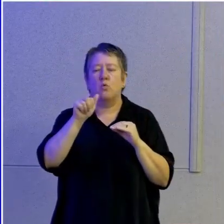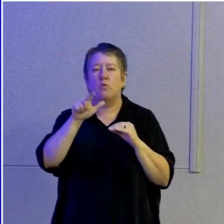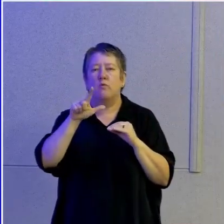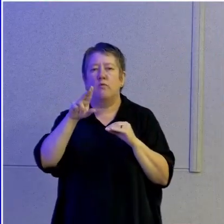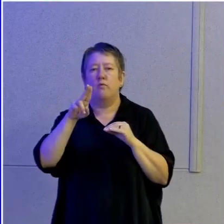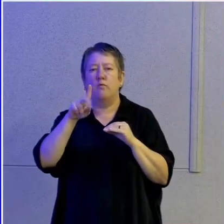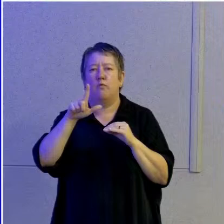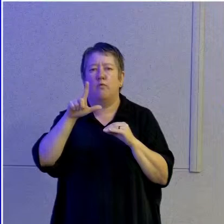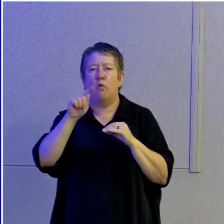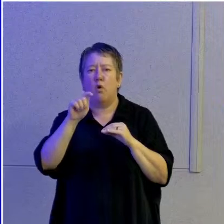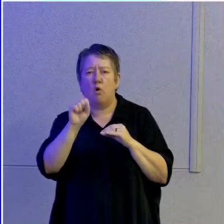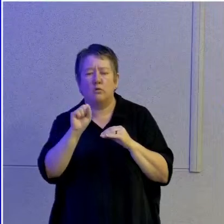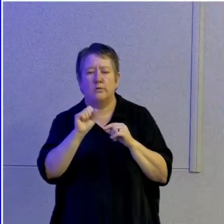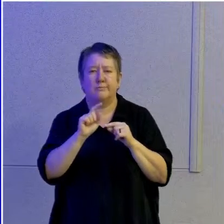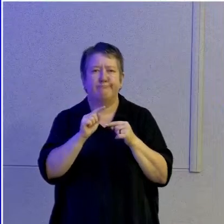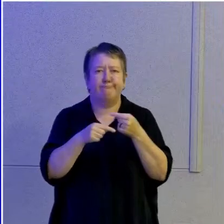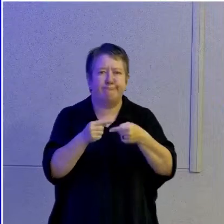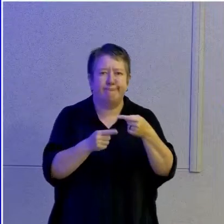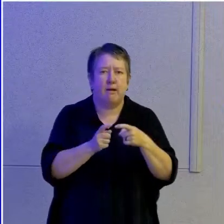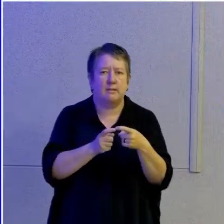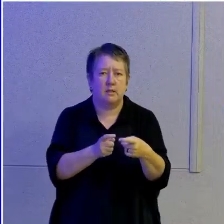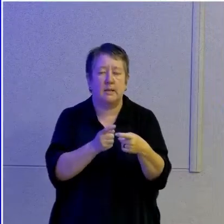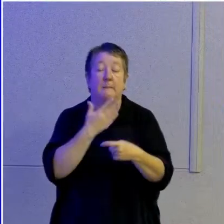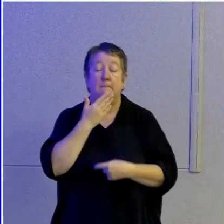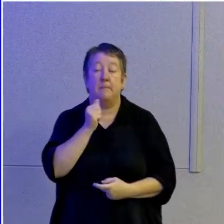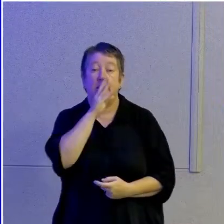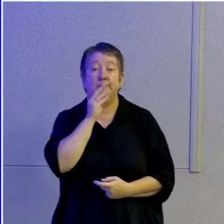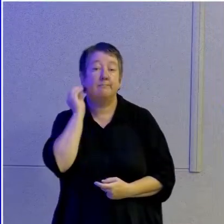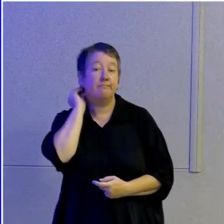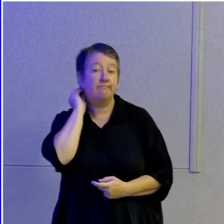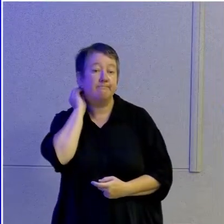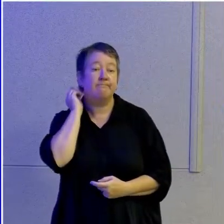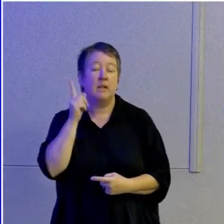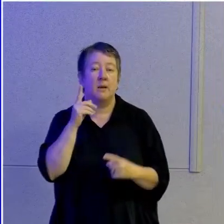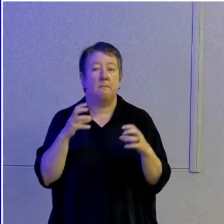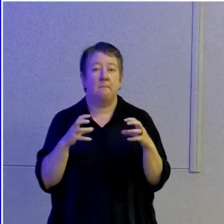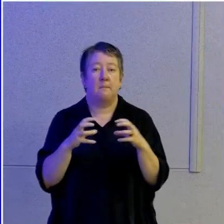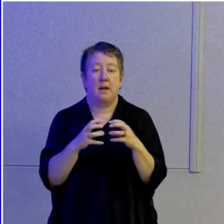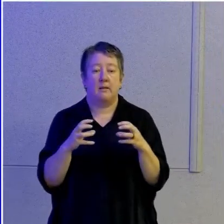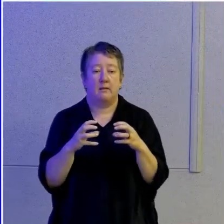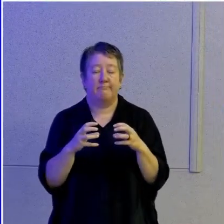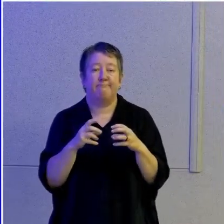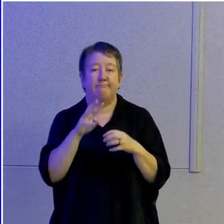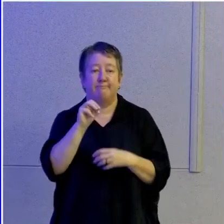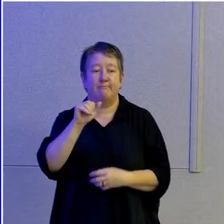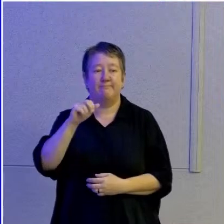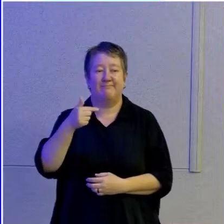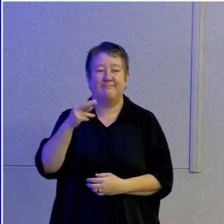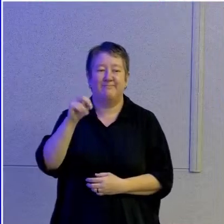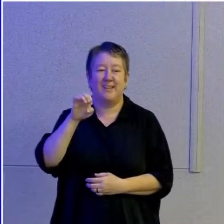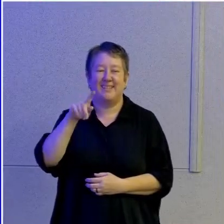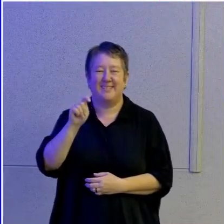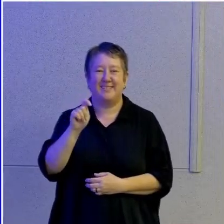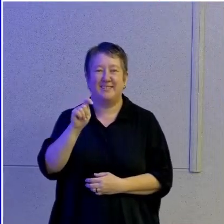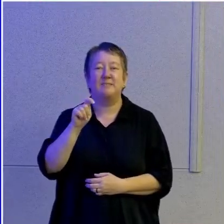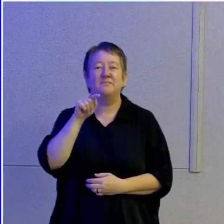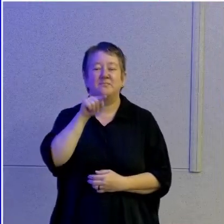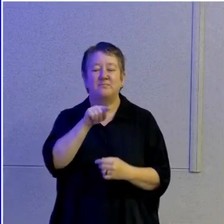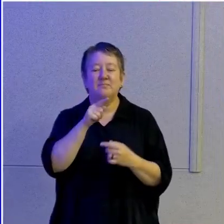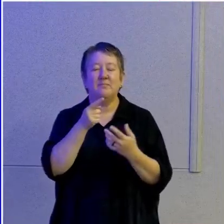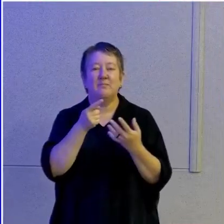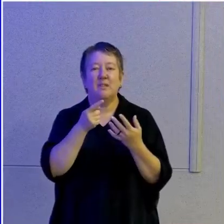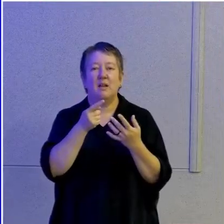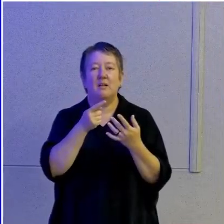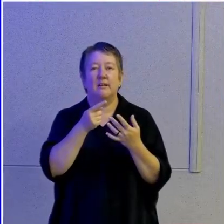vaults, please bear in mind that there are strong magnetic fields, so We prohibit access to those